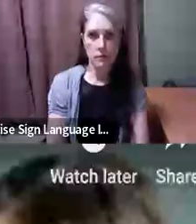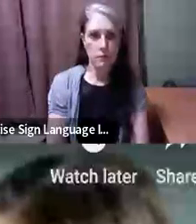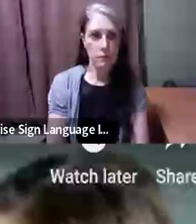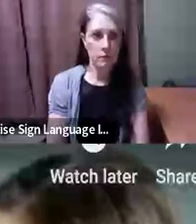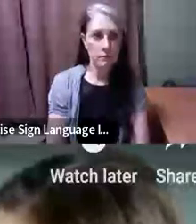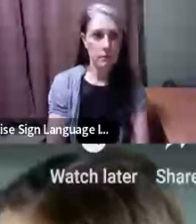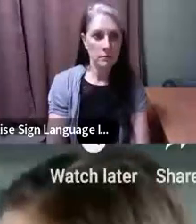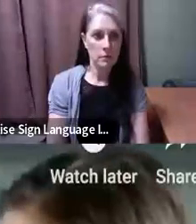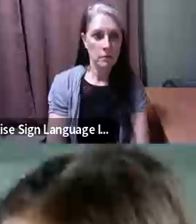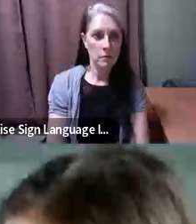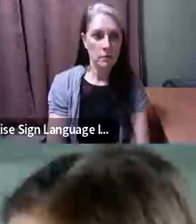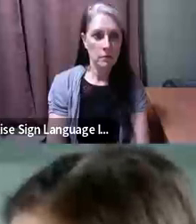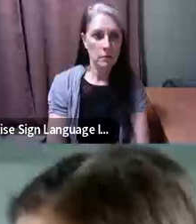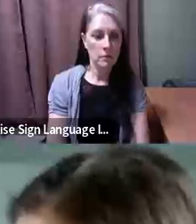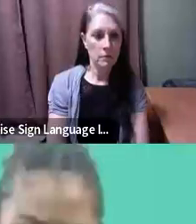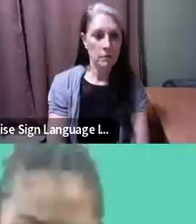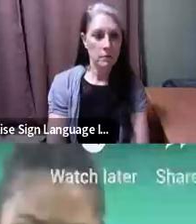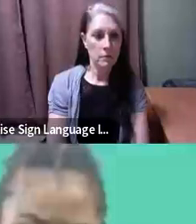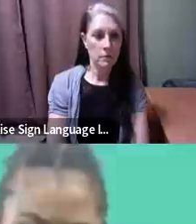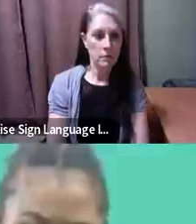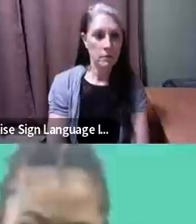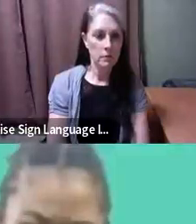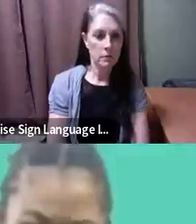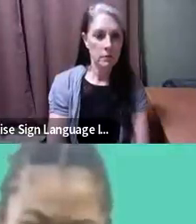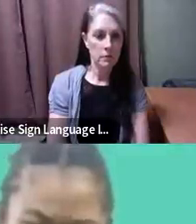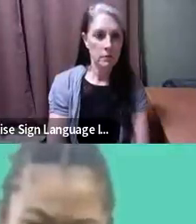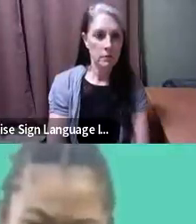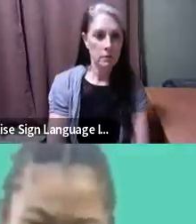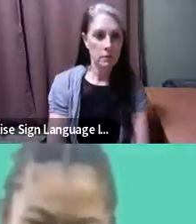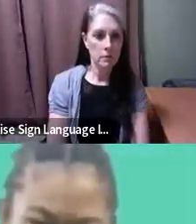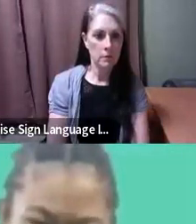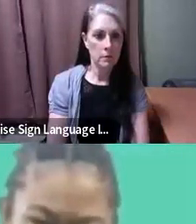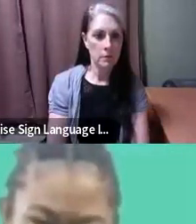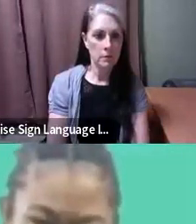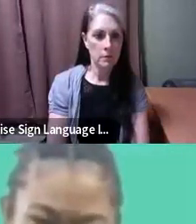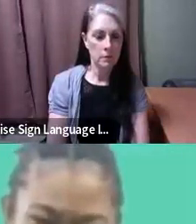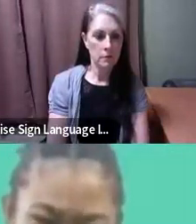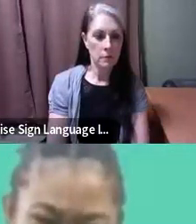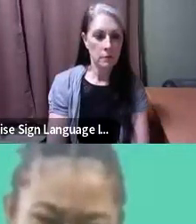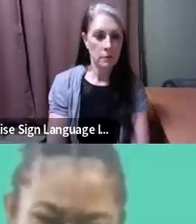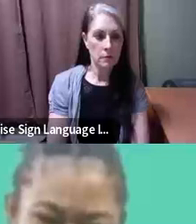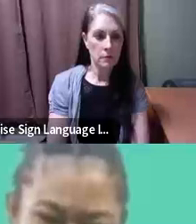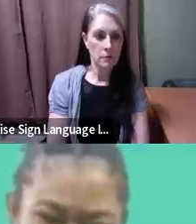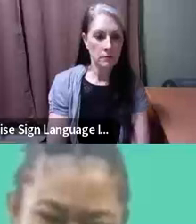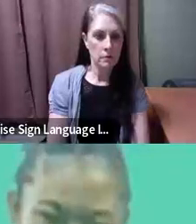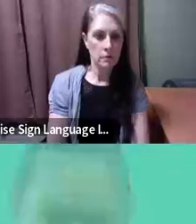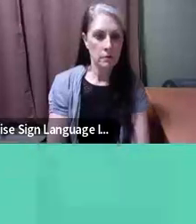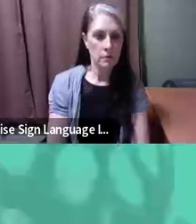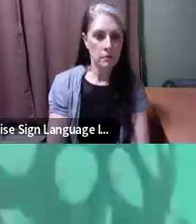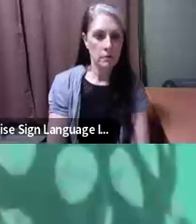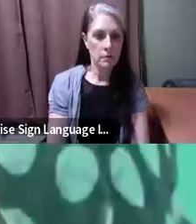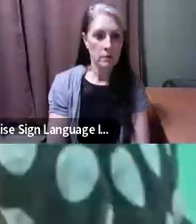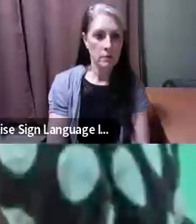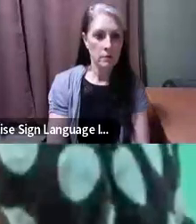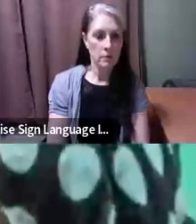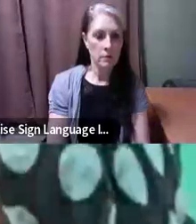But don't let fear hold you back. Together, we can celebrate how our differences make us stronger. Unite